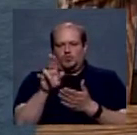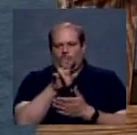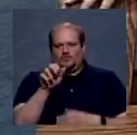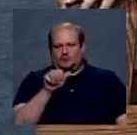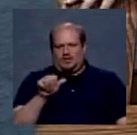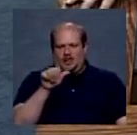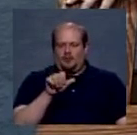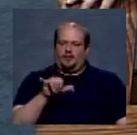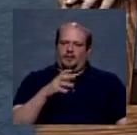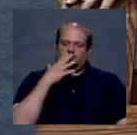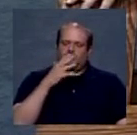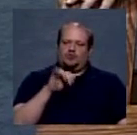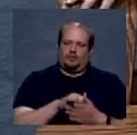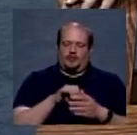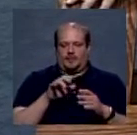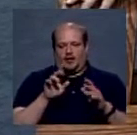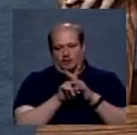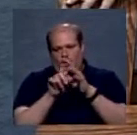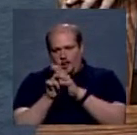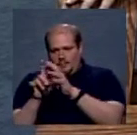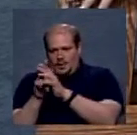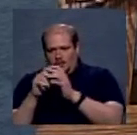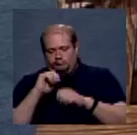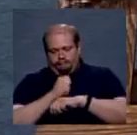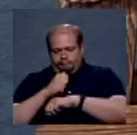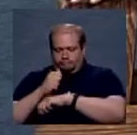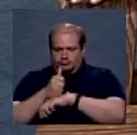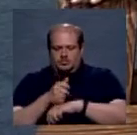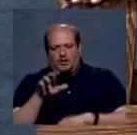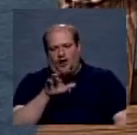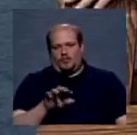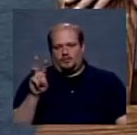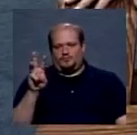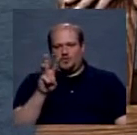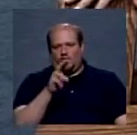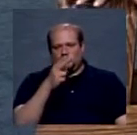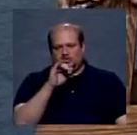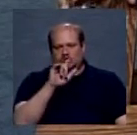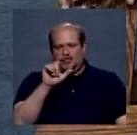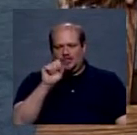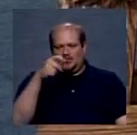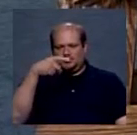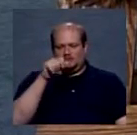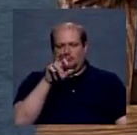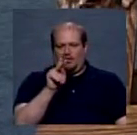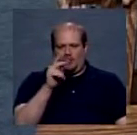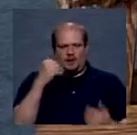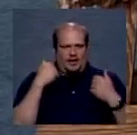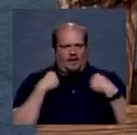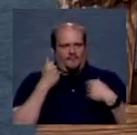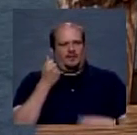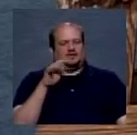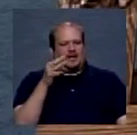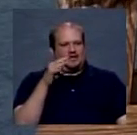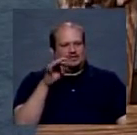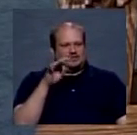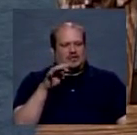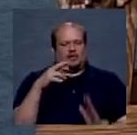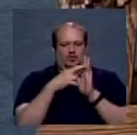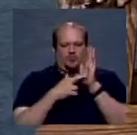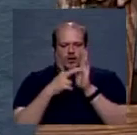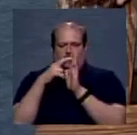it's good that they're coming up, and they're around Western Hills Park. There are 19